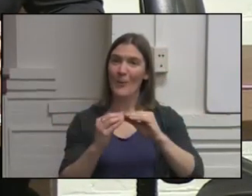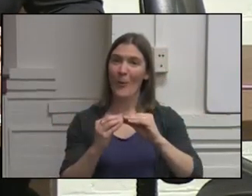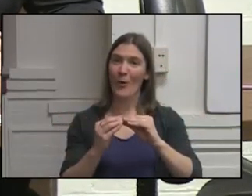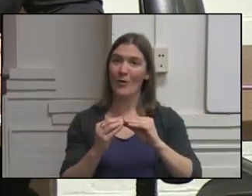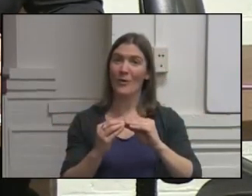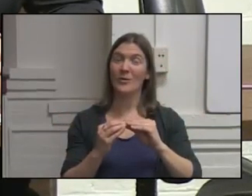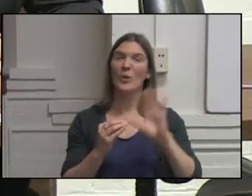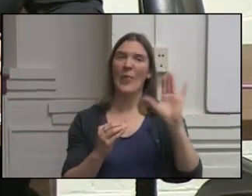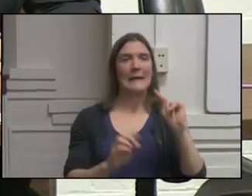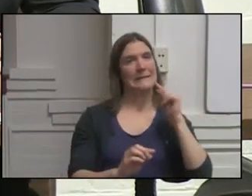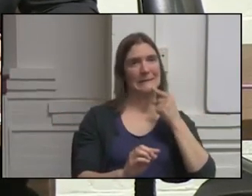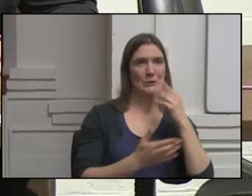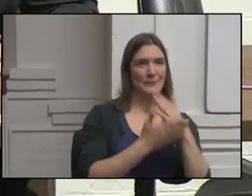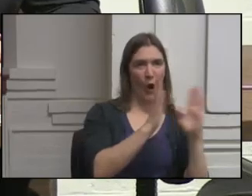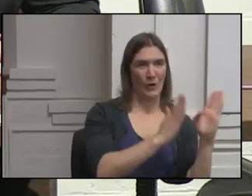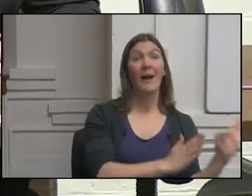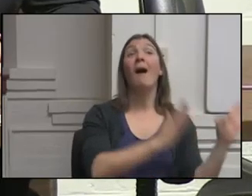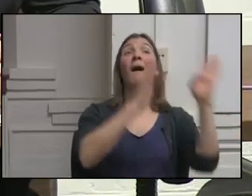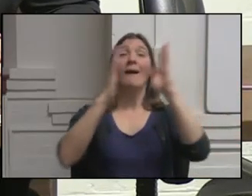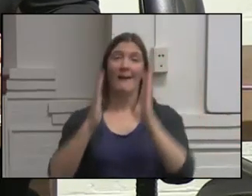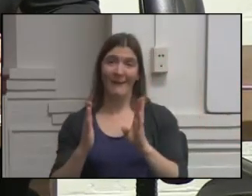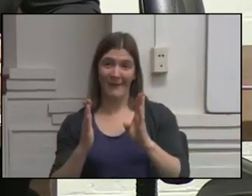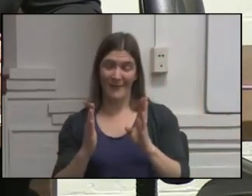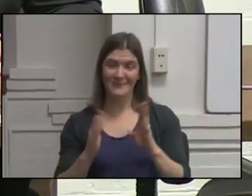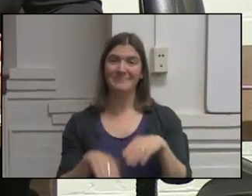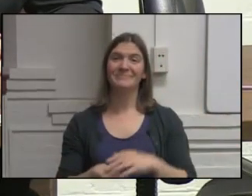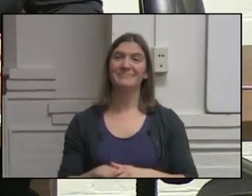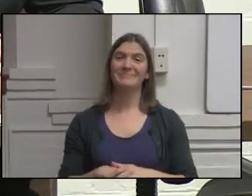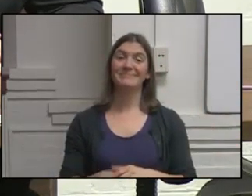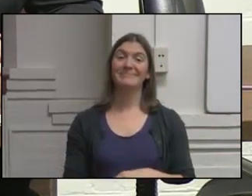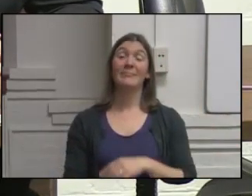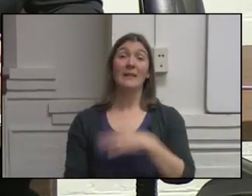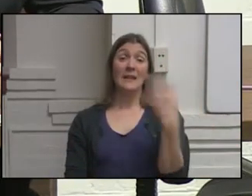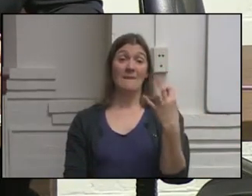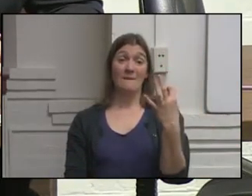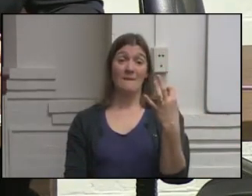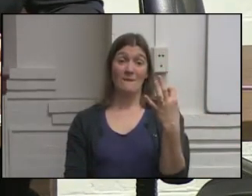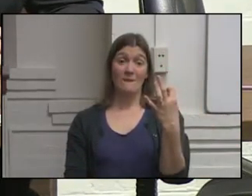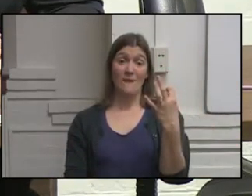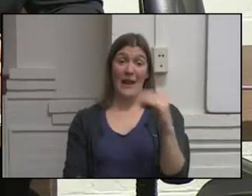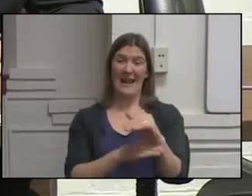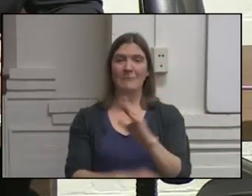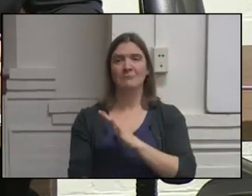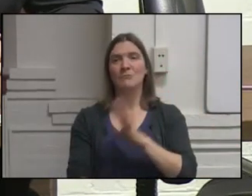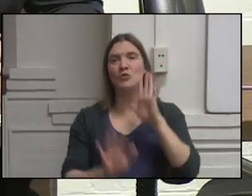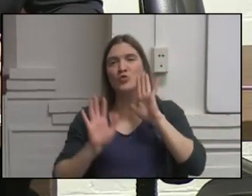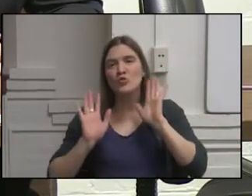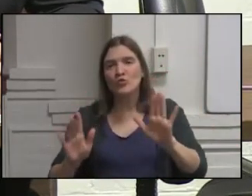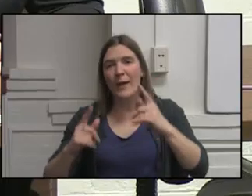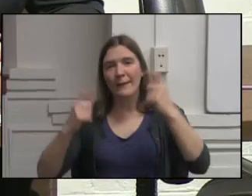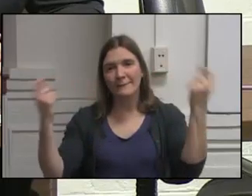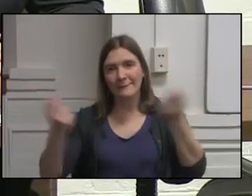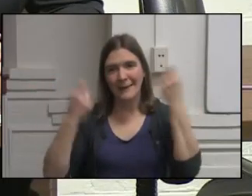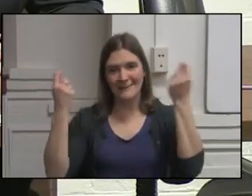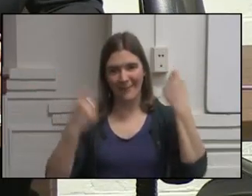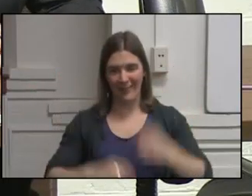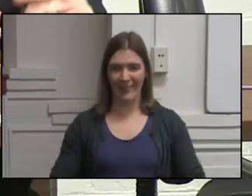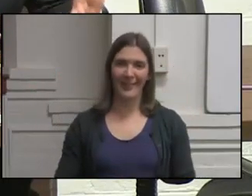So that's the serious side. And then we start with our wonderful Friday